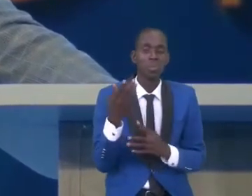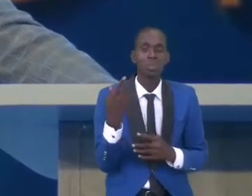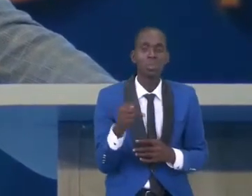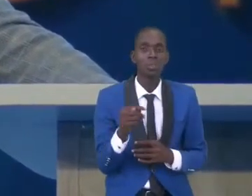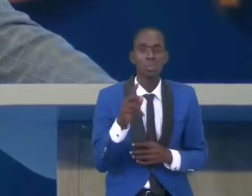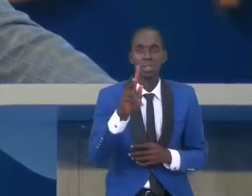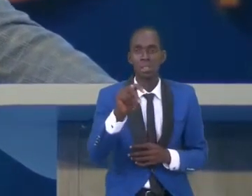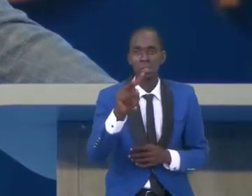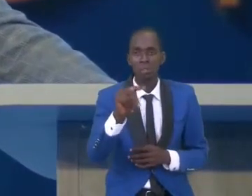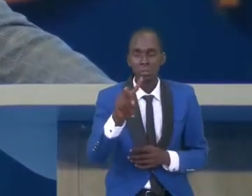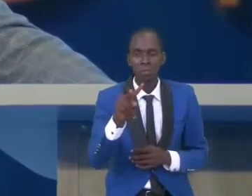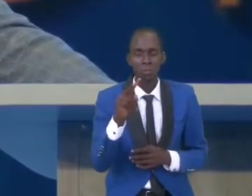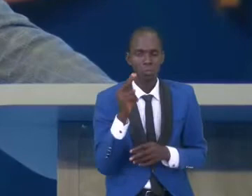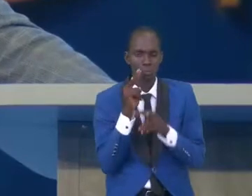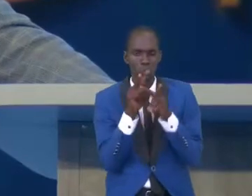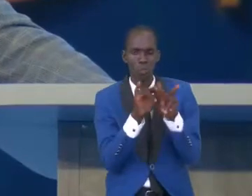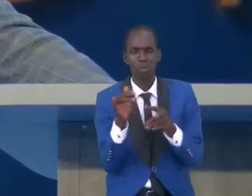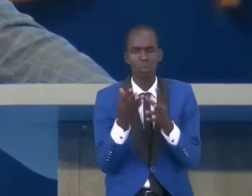television, you are watching,